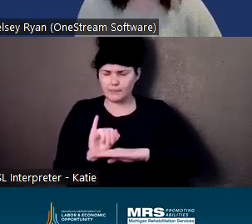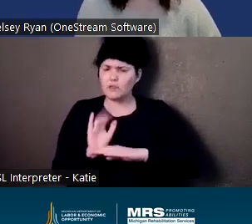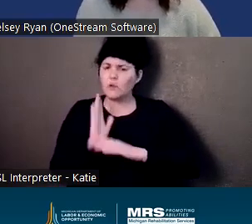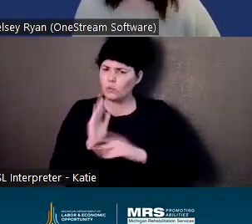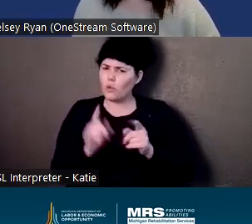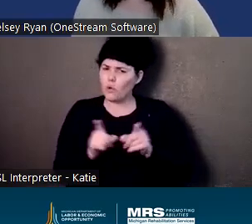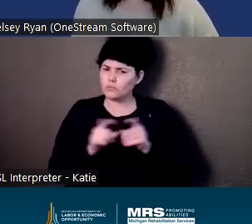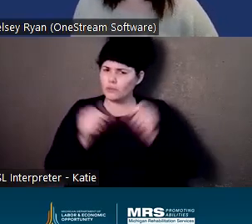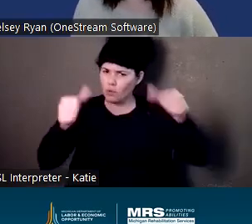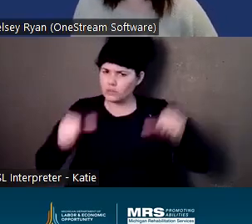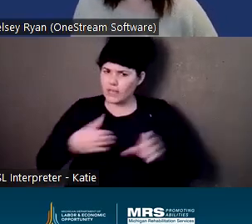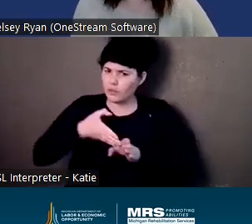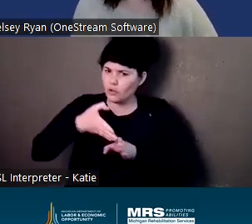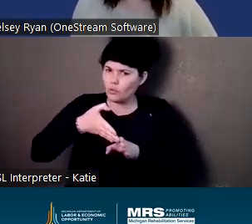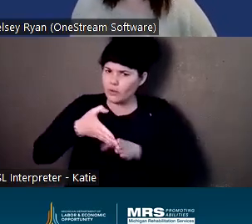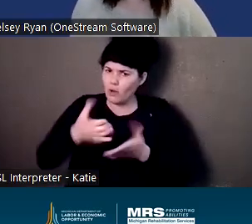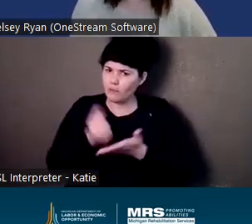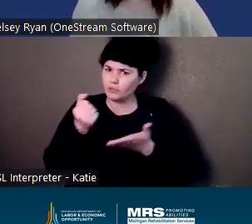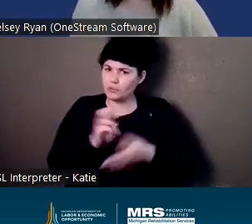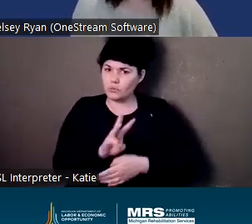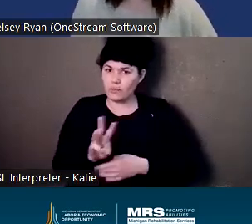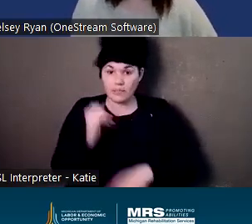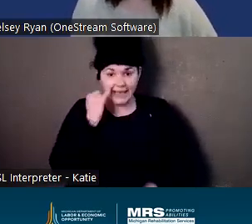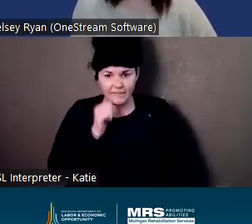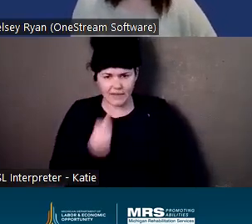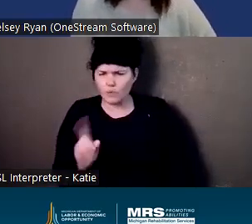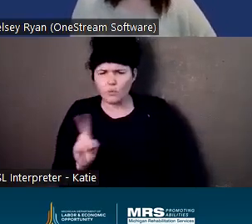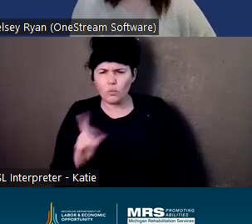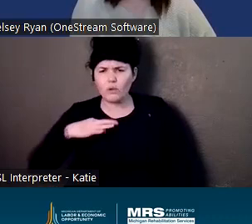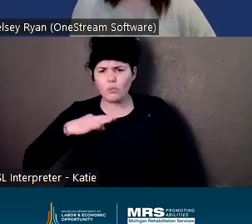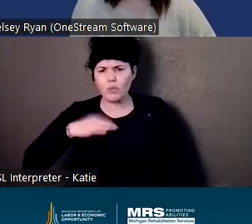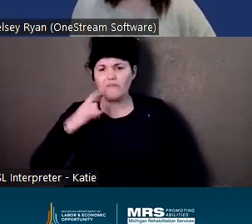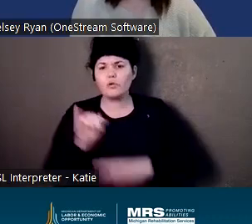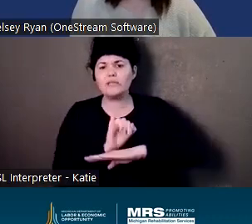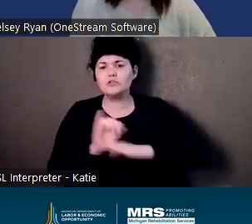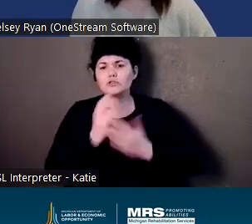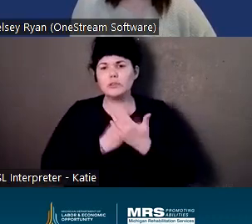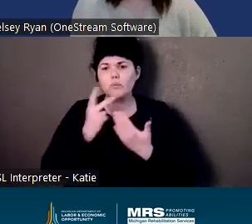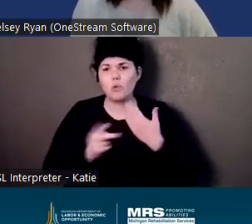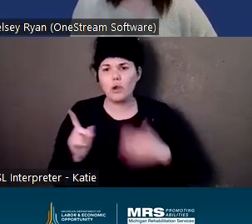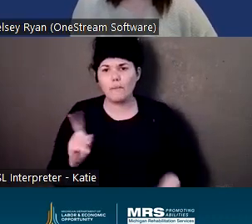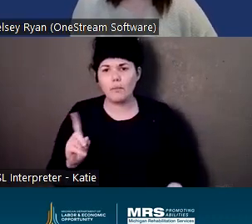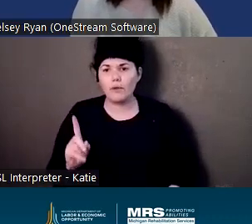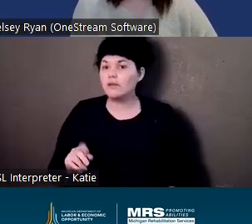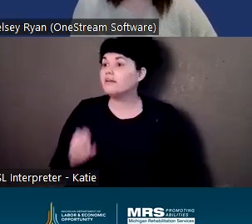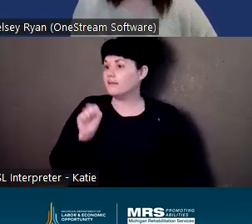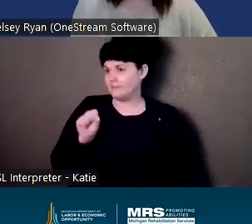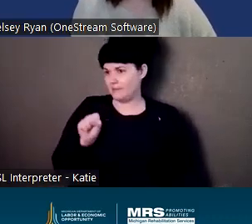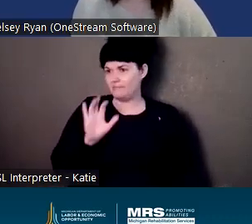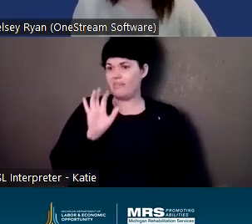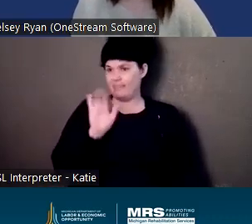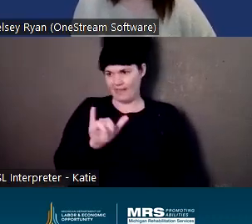Opportunities website? If not, where would one apply for your internship program? Yeah, so that's exactly where you would find